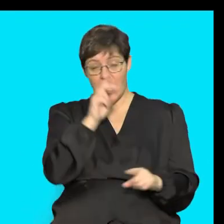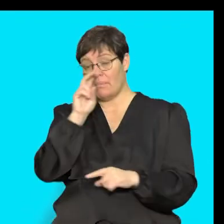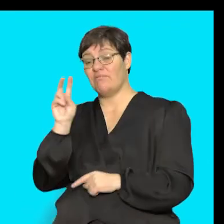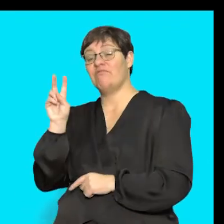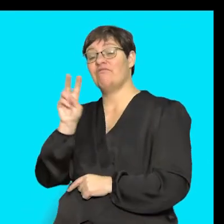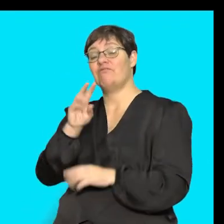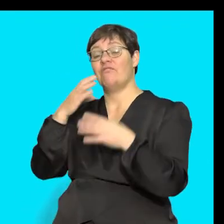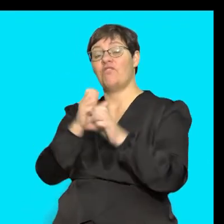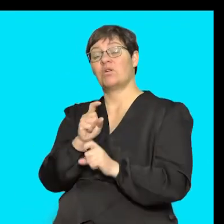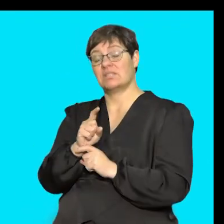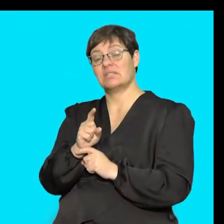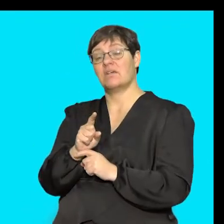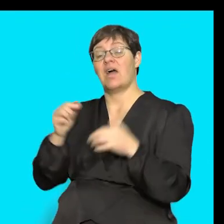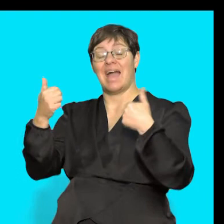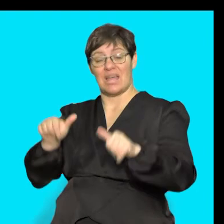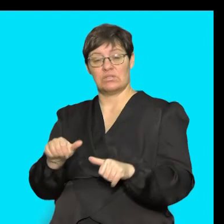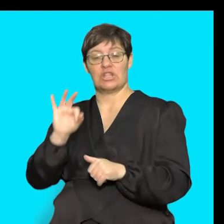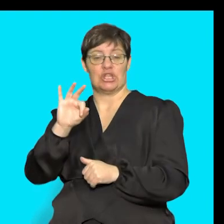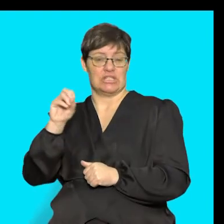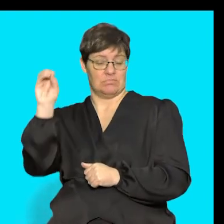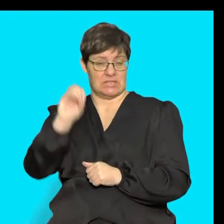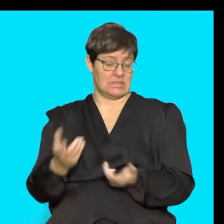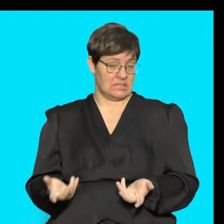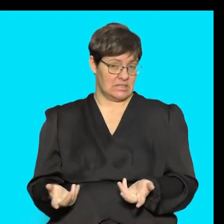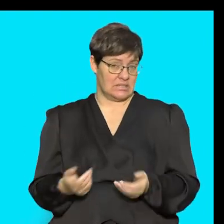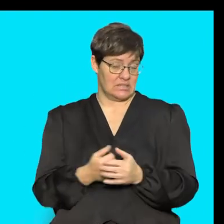the prediction, the forecast is about 30% for accounting.